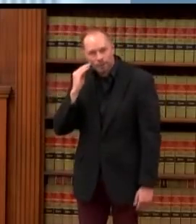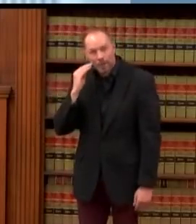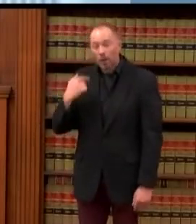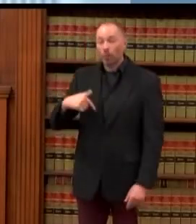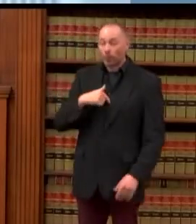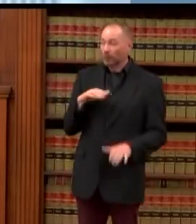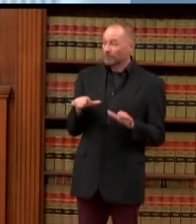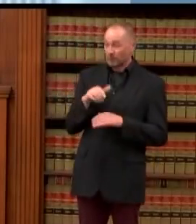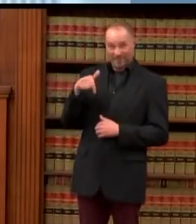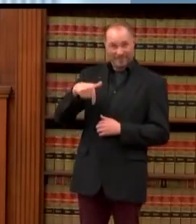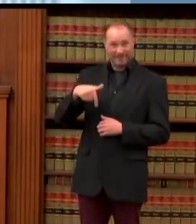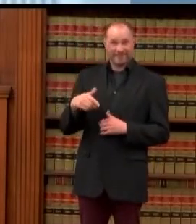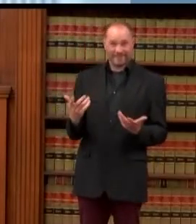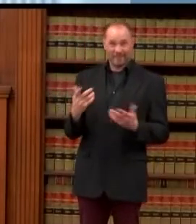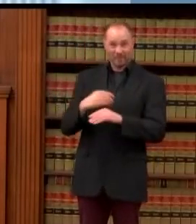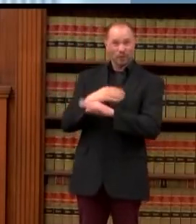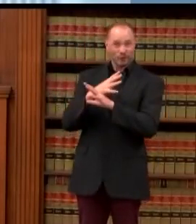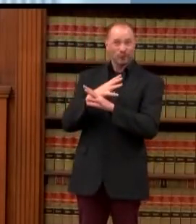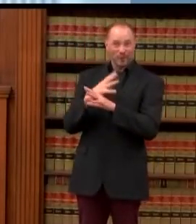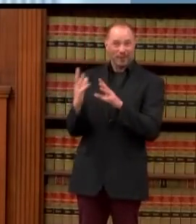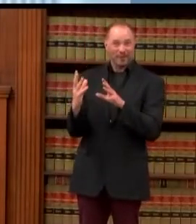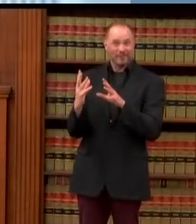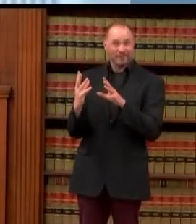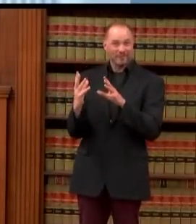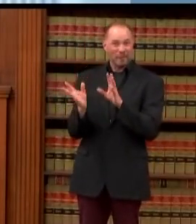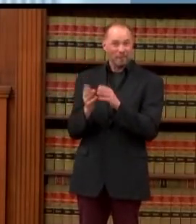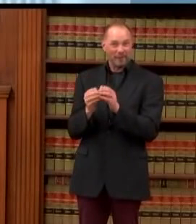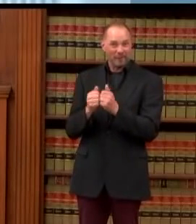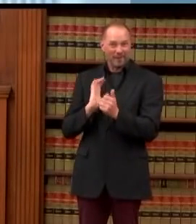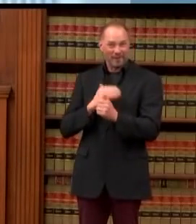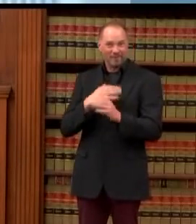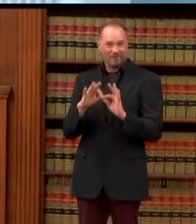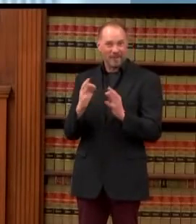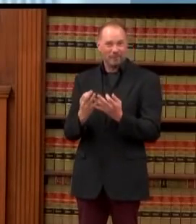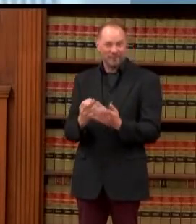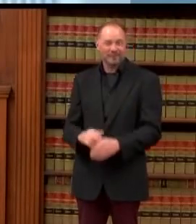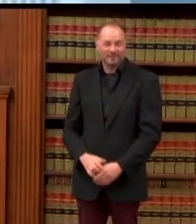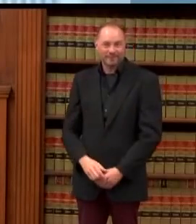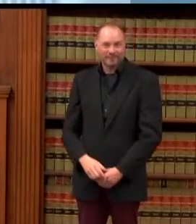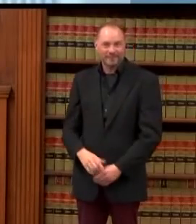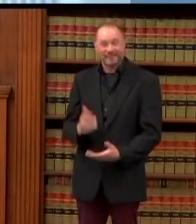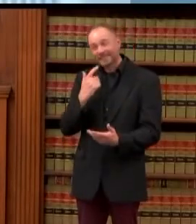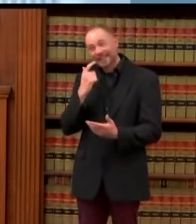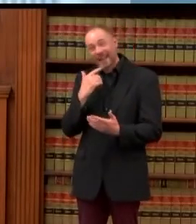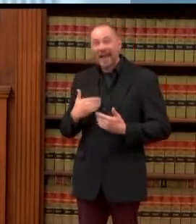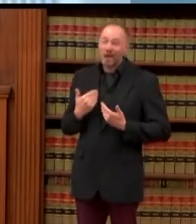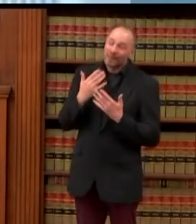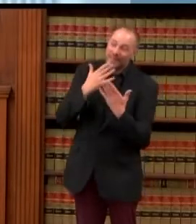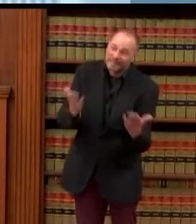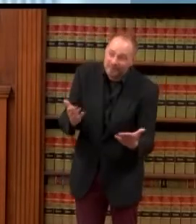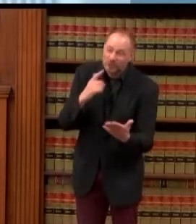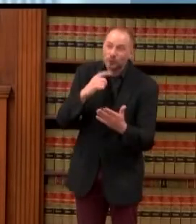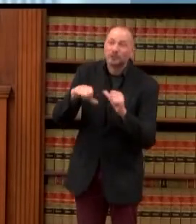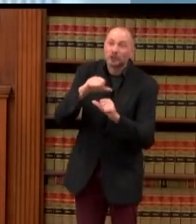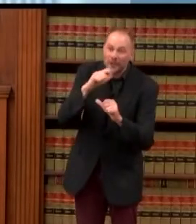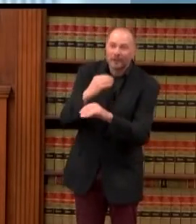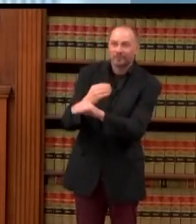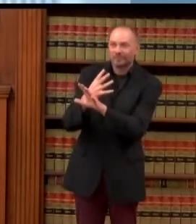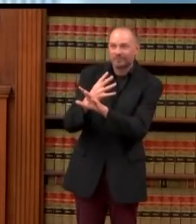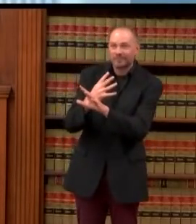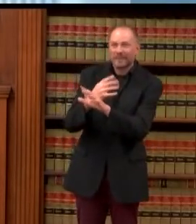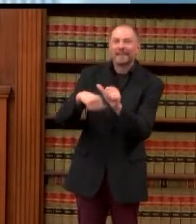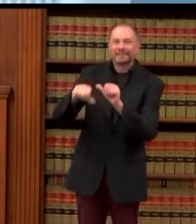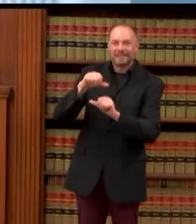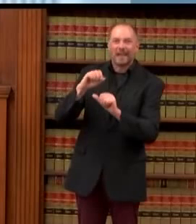be doing this virtually, together as a family, bidding happy Thanksgiving to each other instead of being together in one